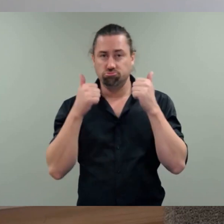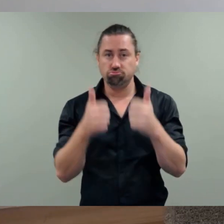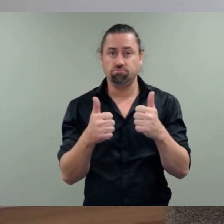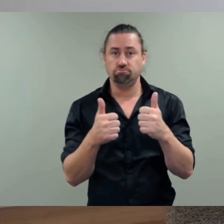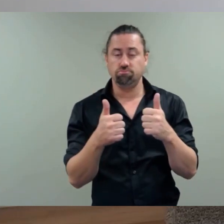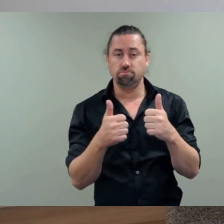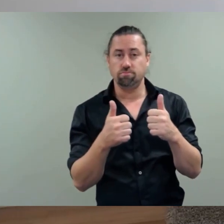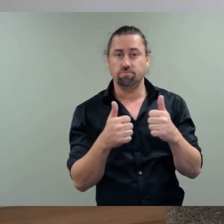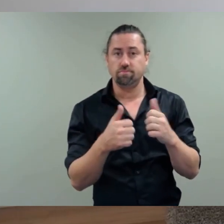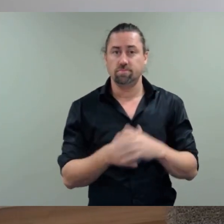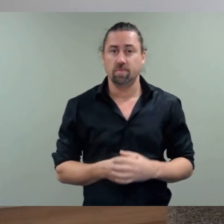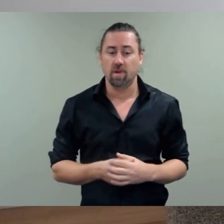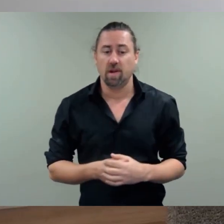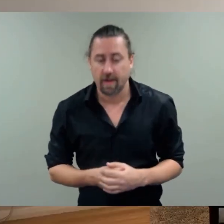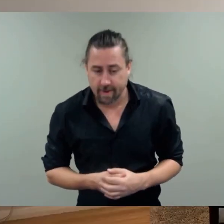Great work.